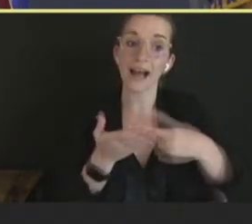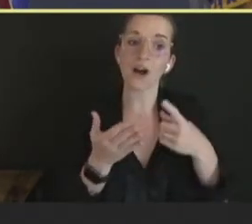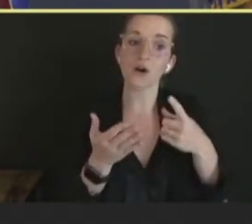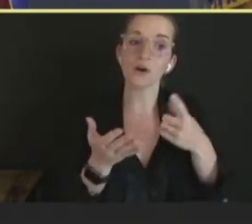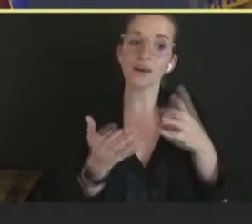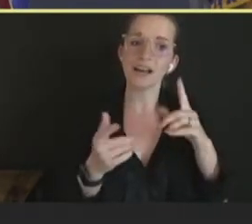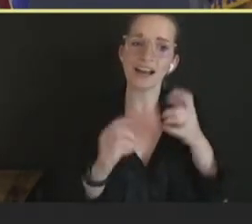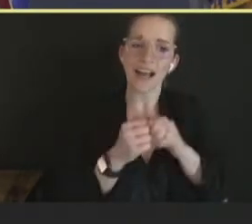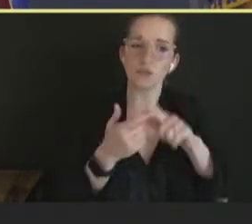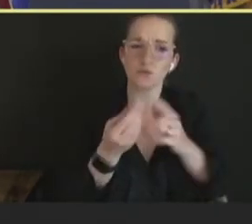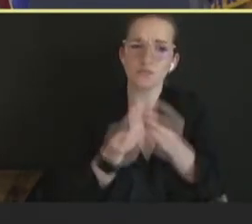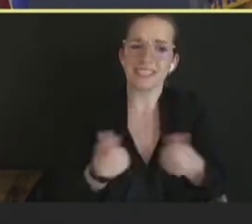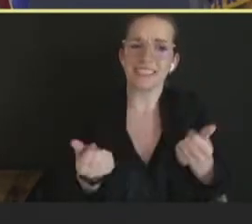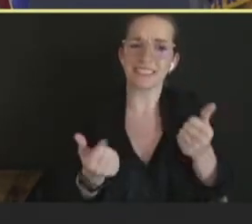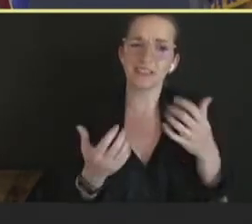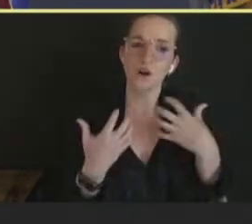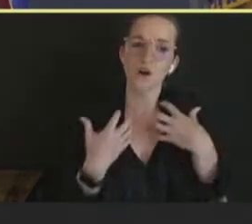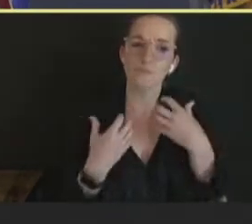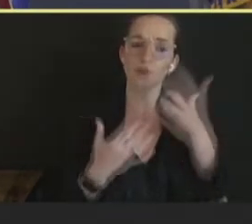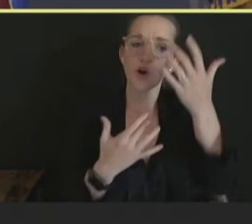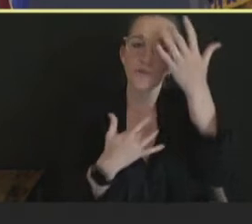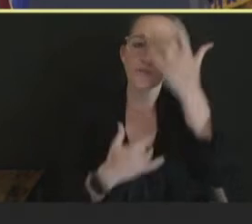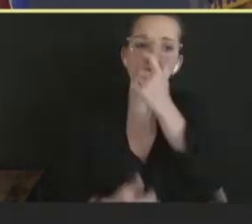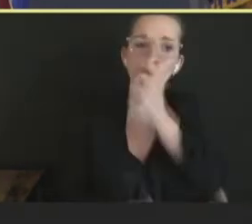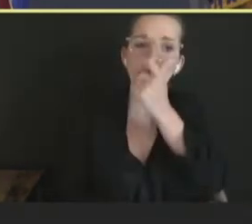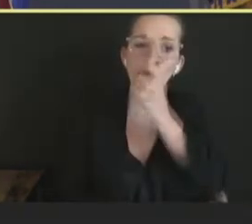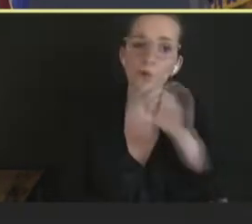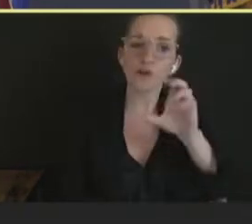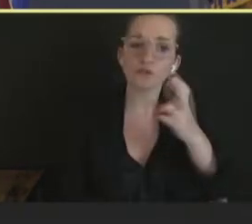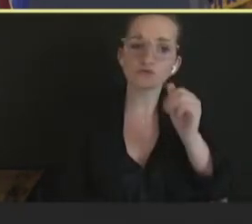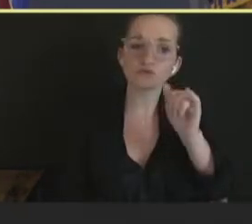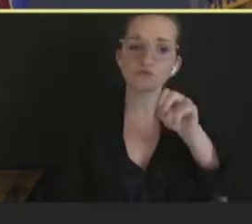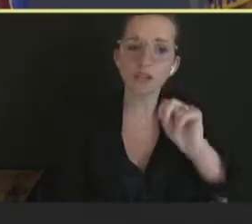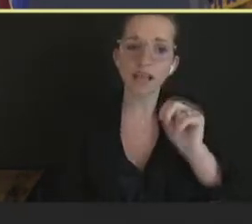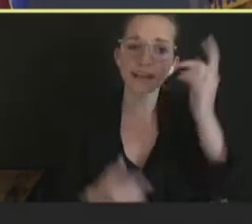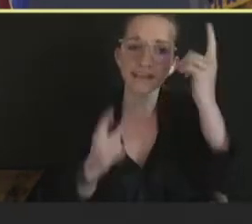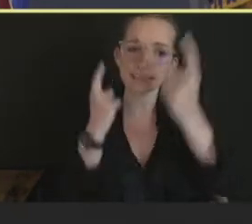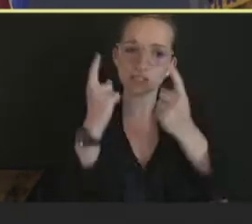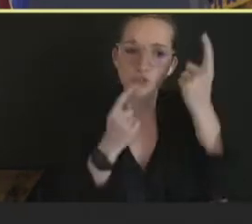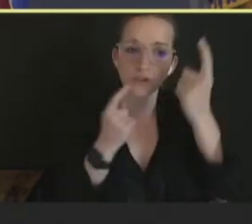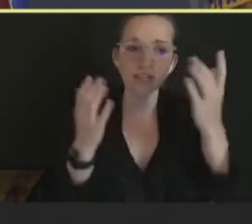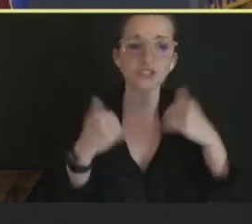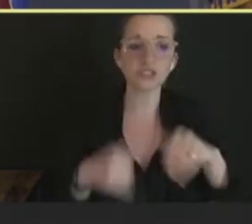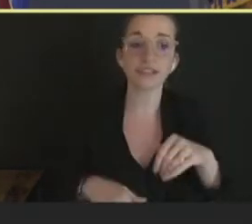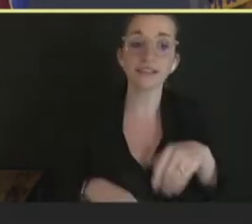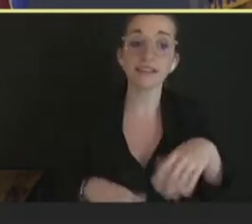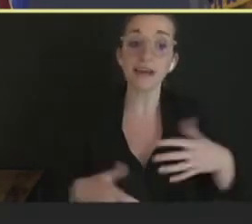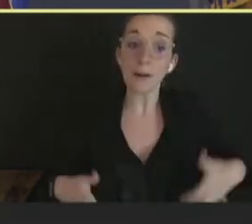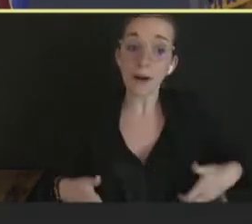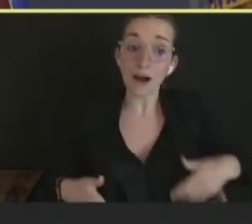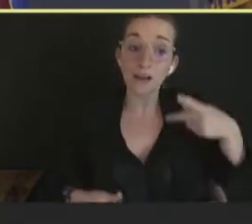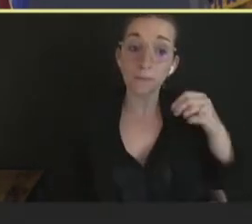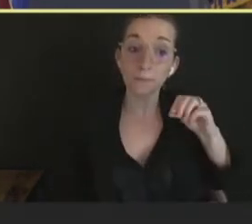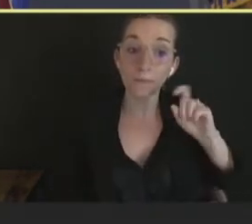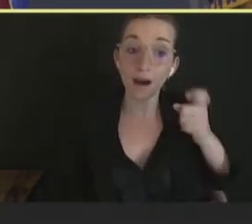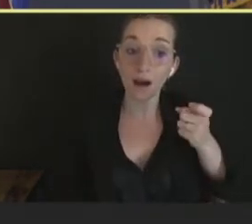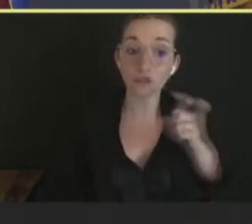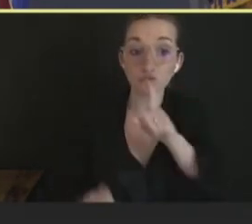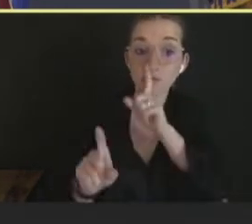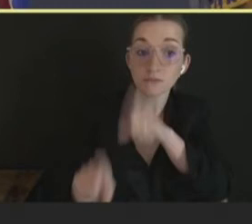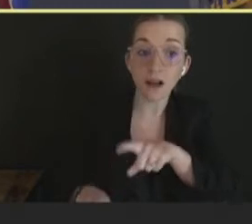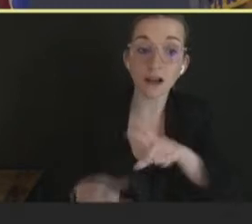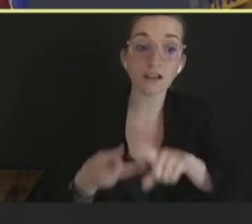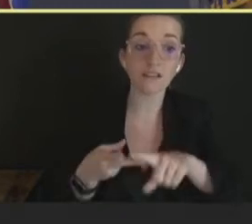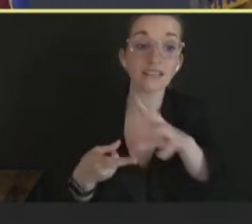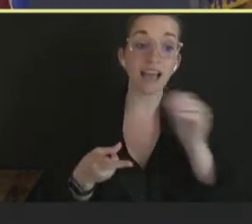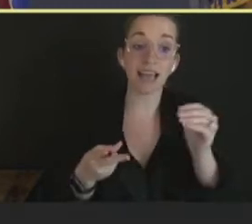on COVID-19 vaccine safety, the monkeypox response, and improving representation in clinical trials. After